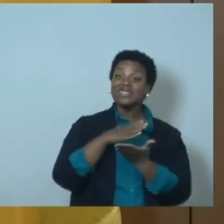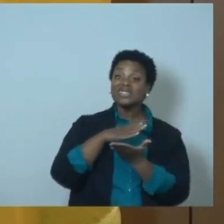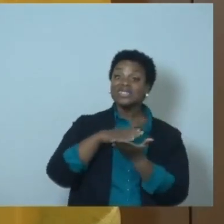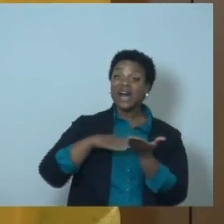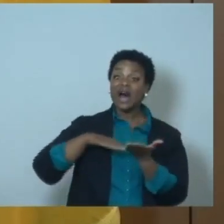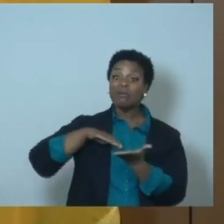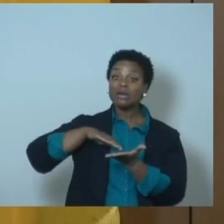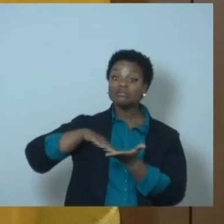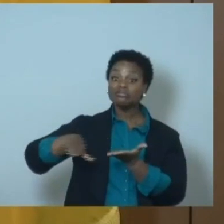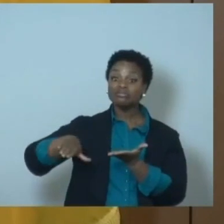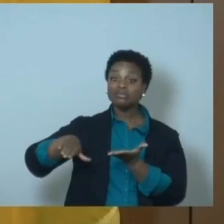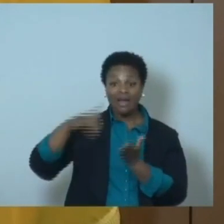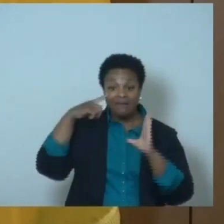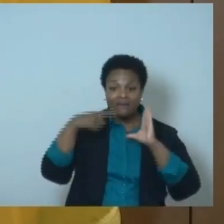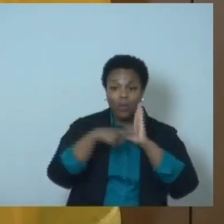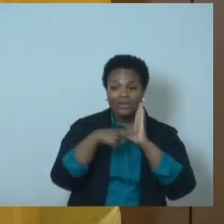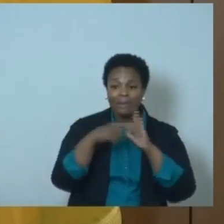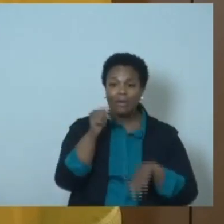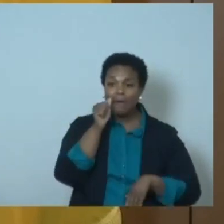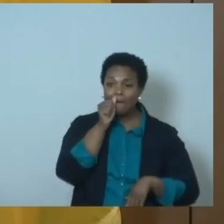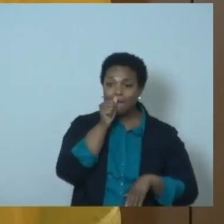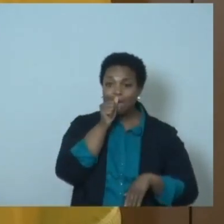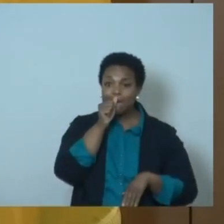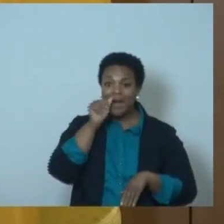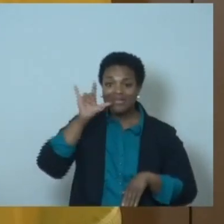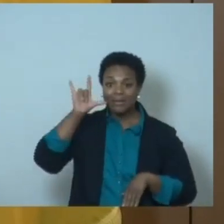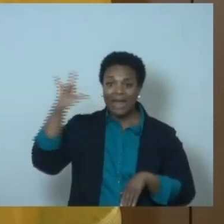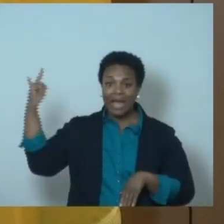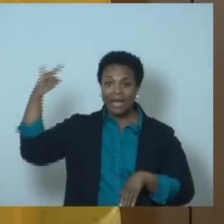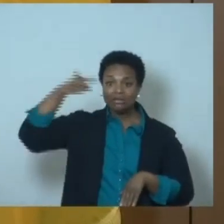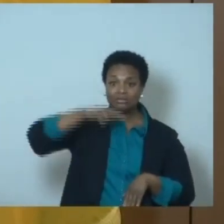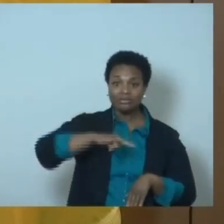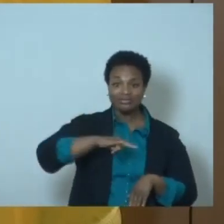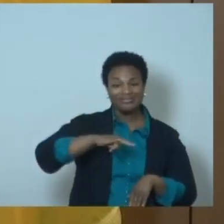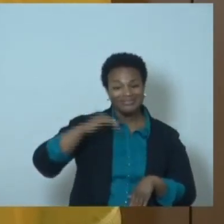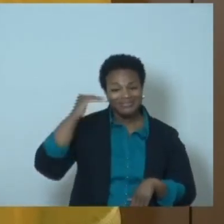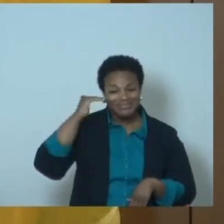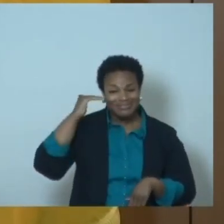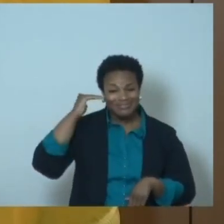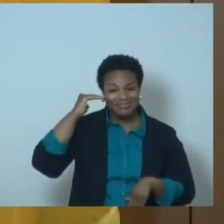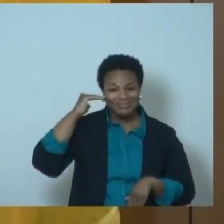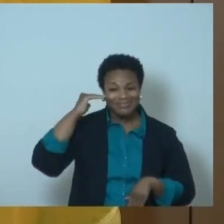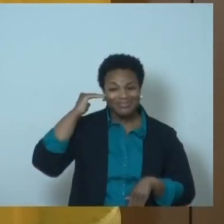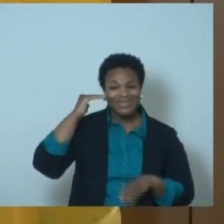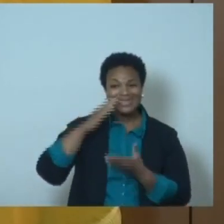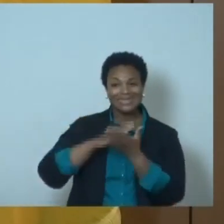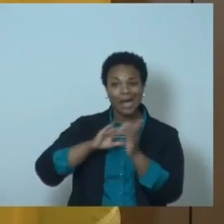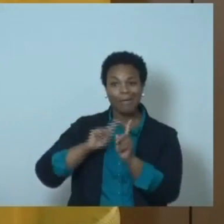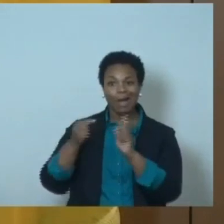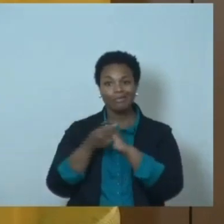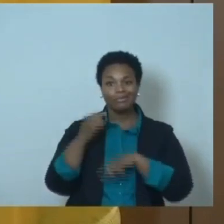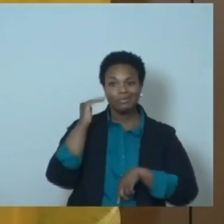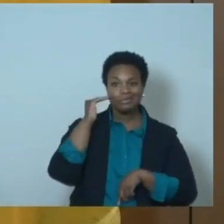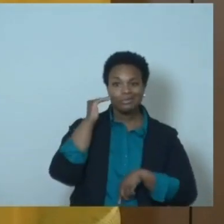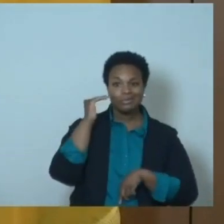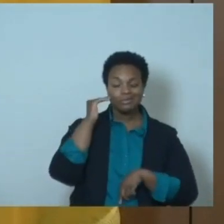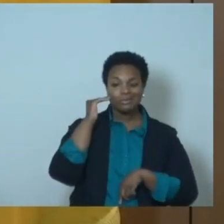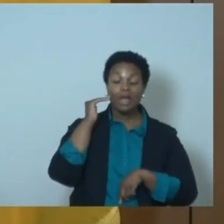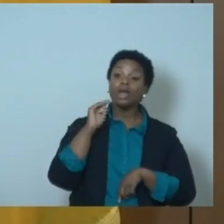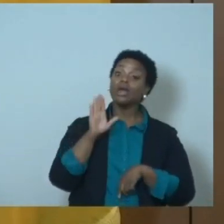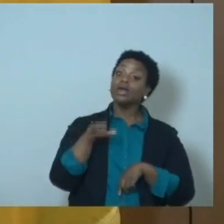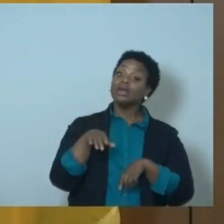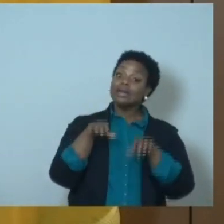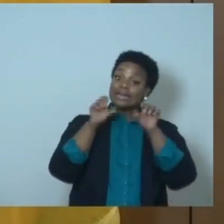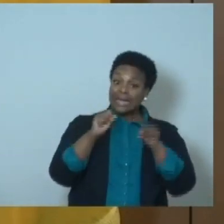that come in into a variety of locations and airports. Can I tell you unequivocally that every person that